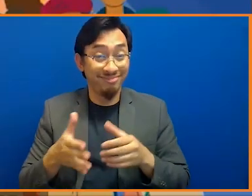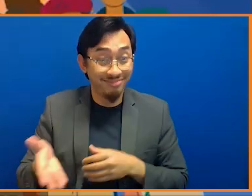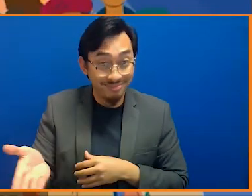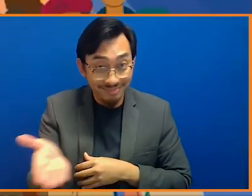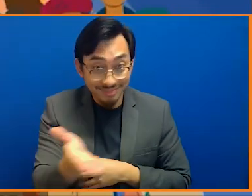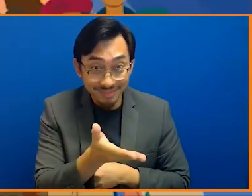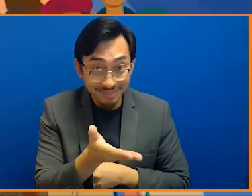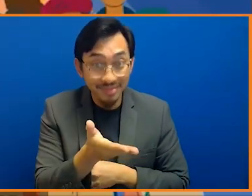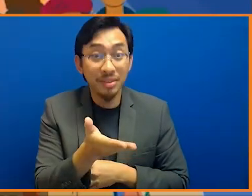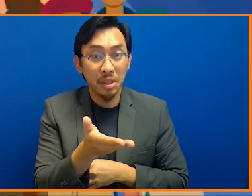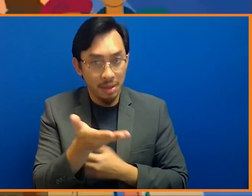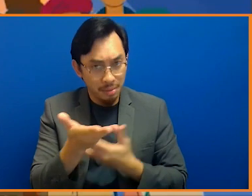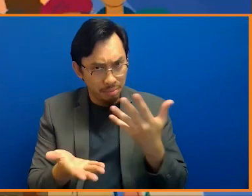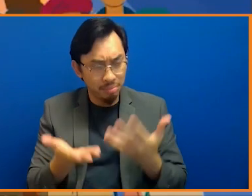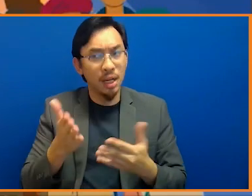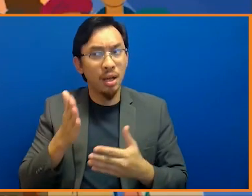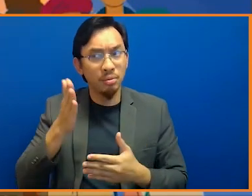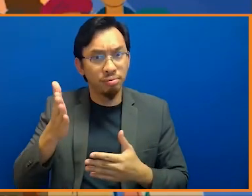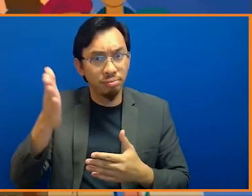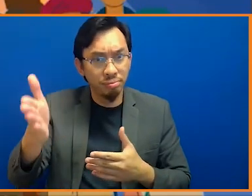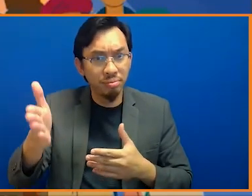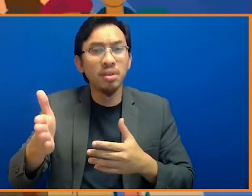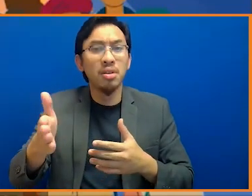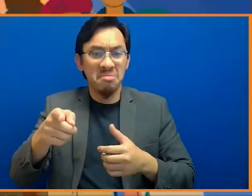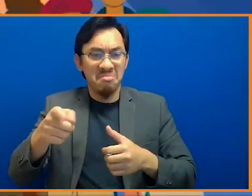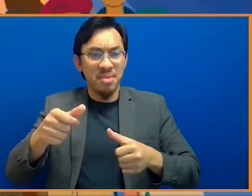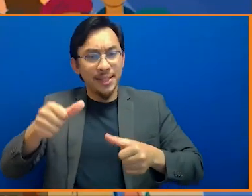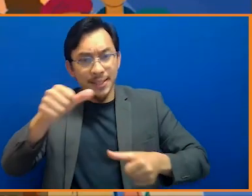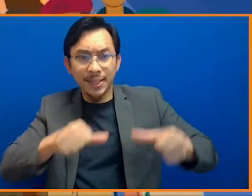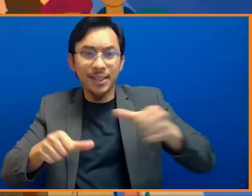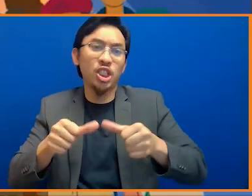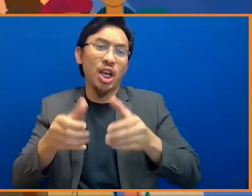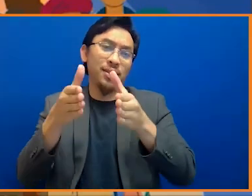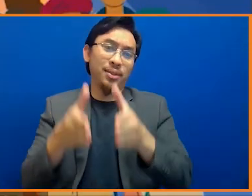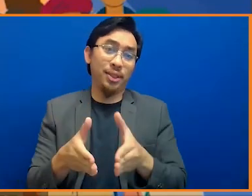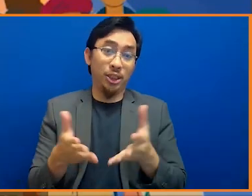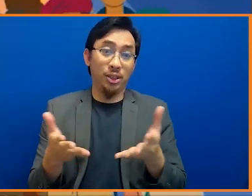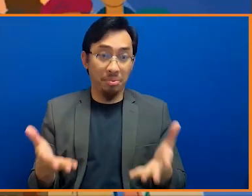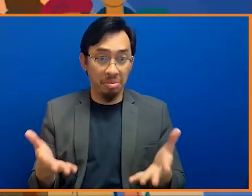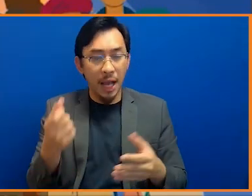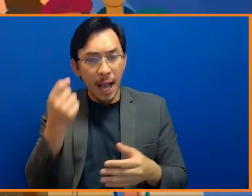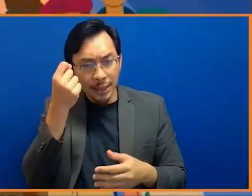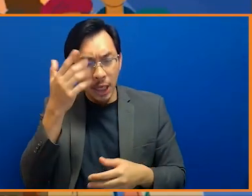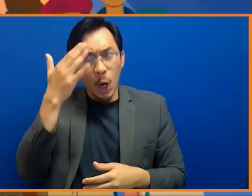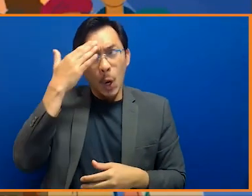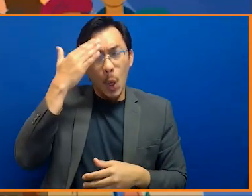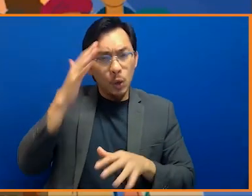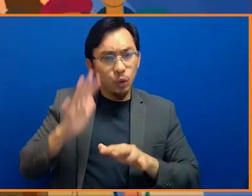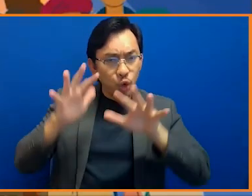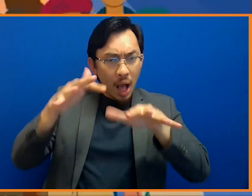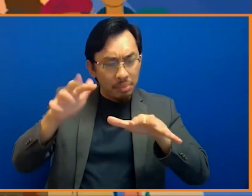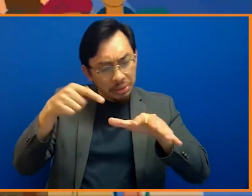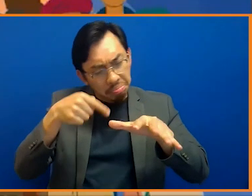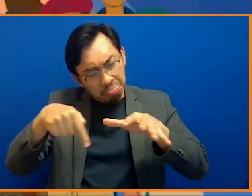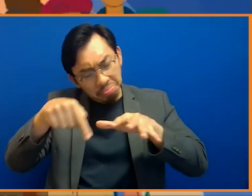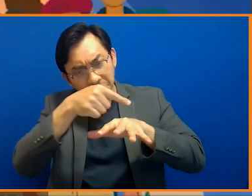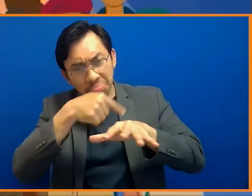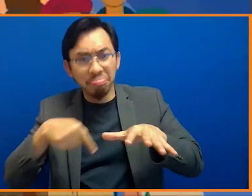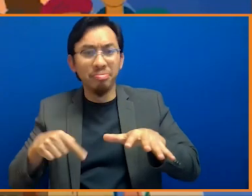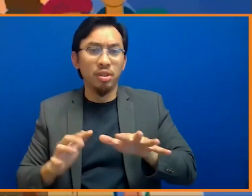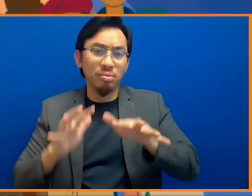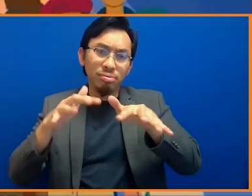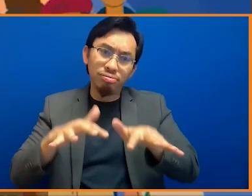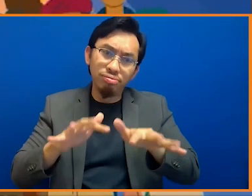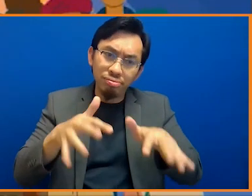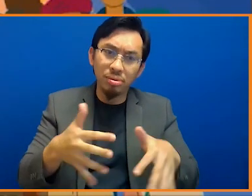believe some of you are going to be a scientist too. You are going to learn about how to understand characteristics of tsunamis. You